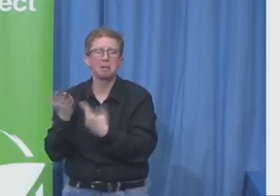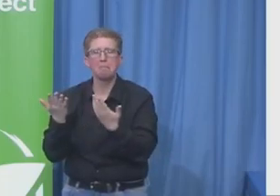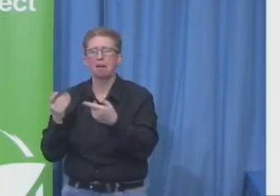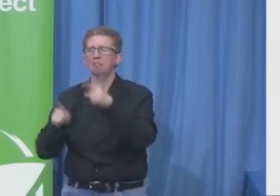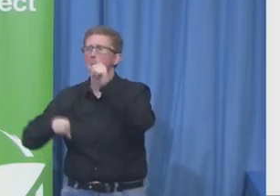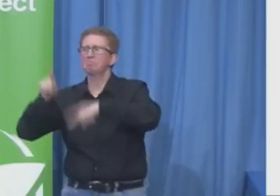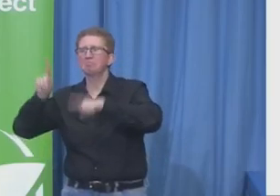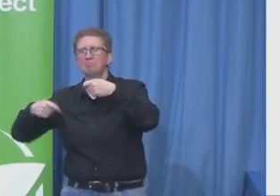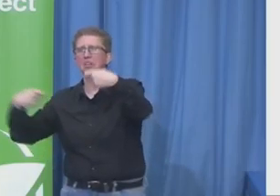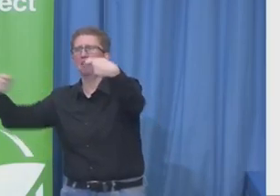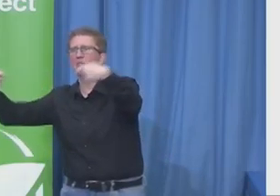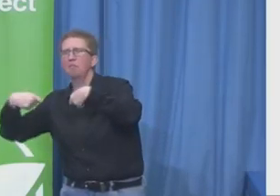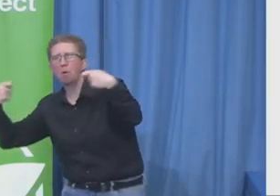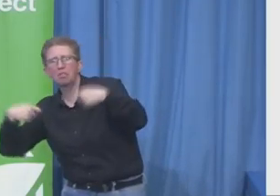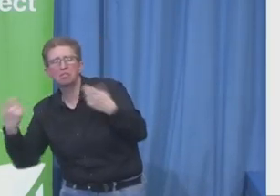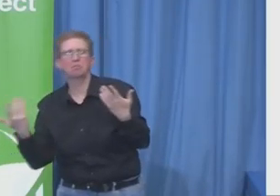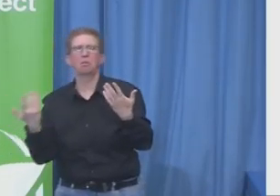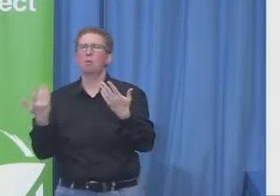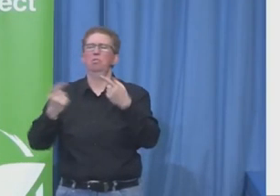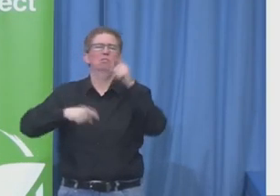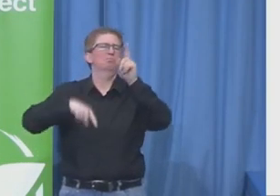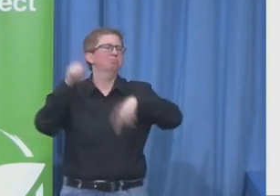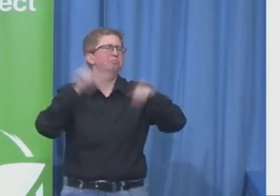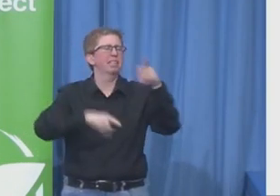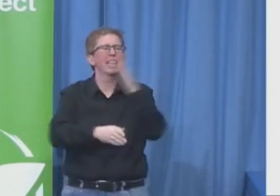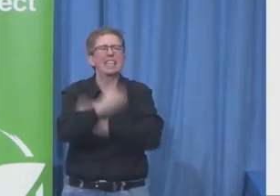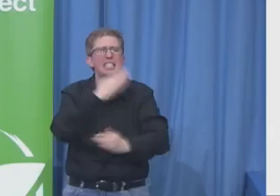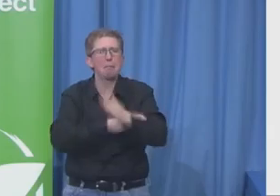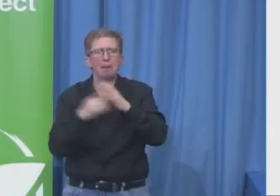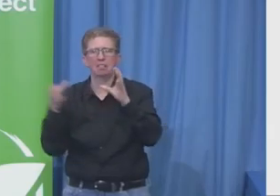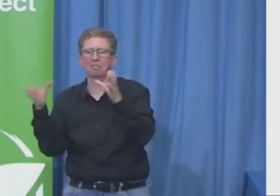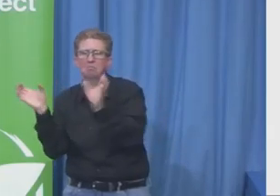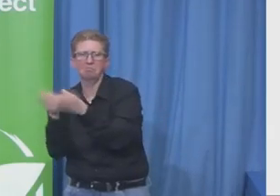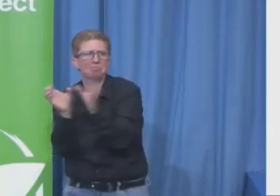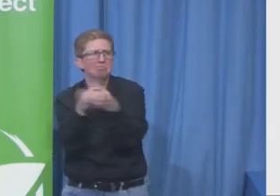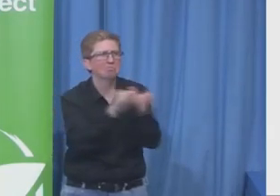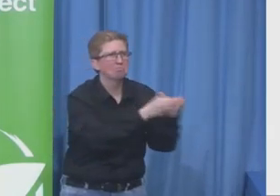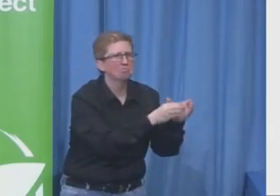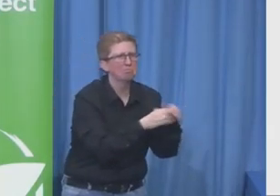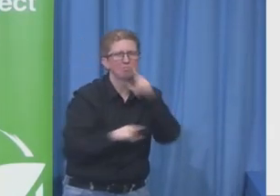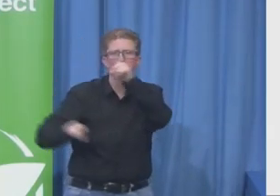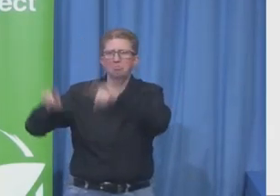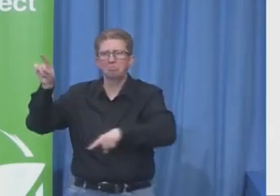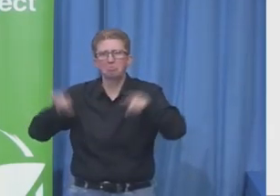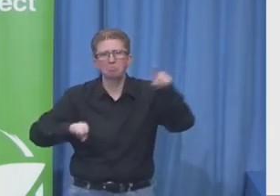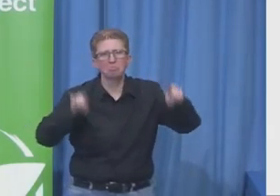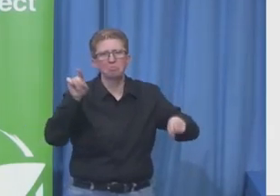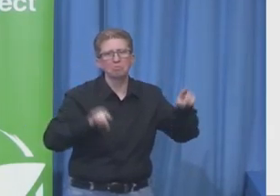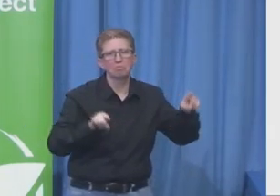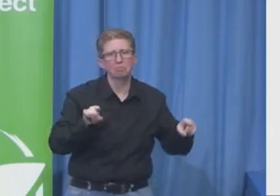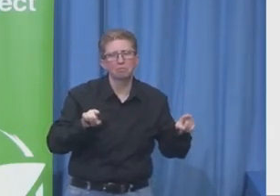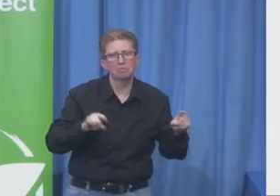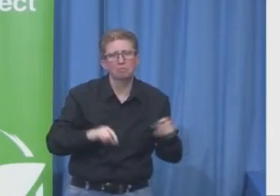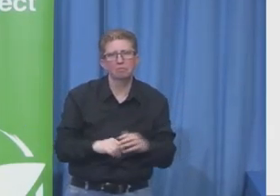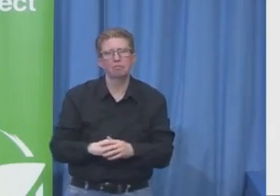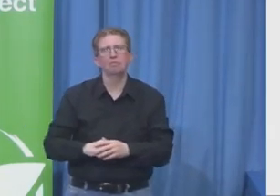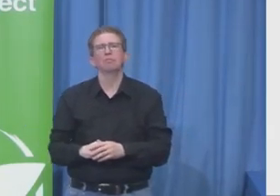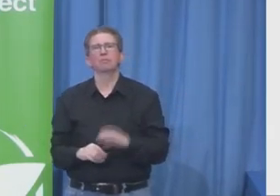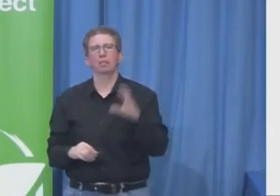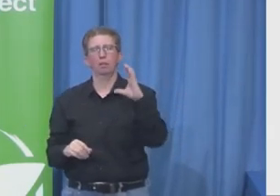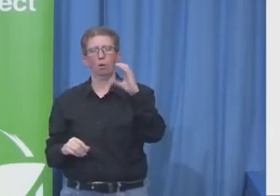and then we have a partnership with ONSA. And the idea of these partnerships is working with others to leverage off what they